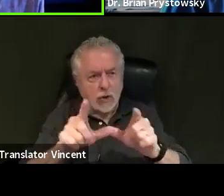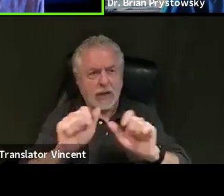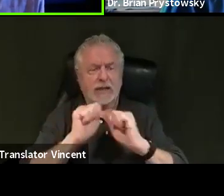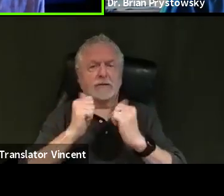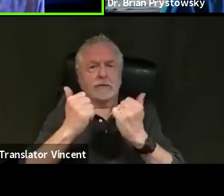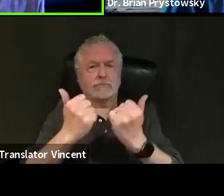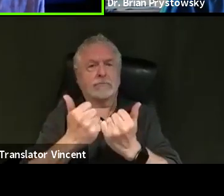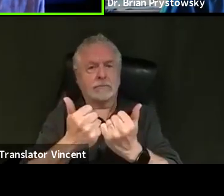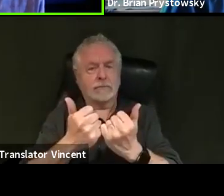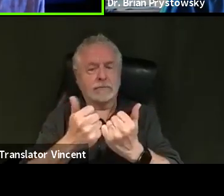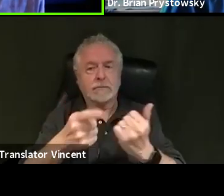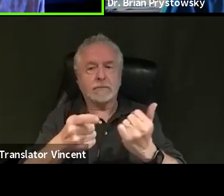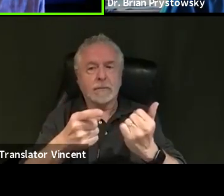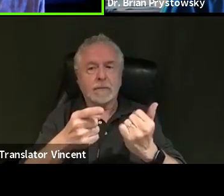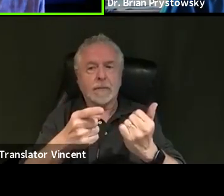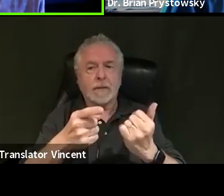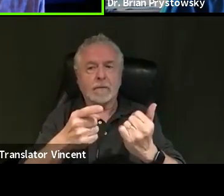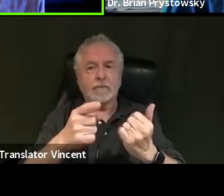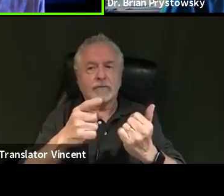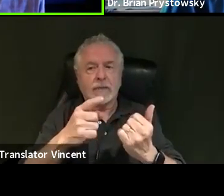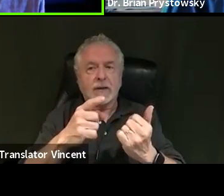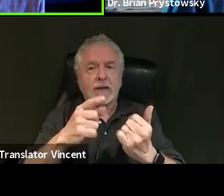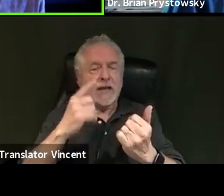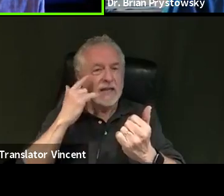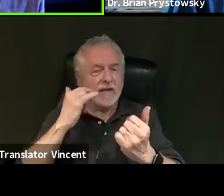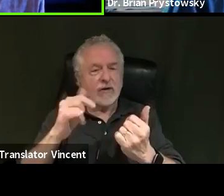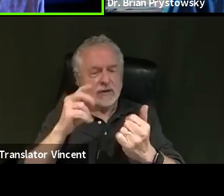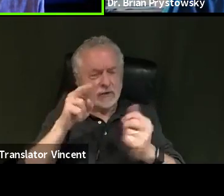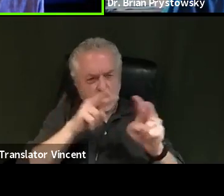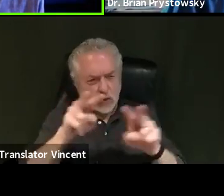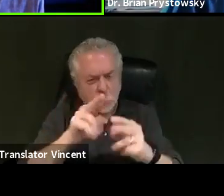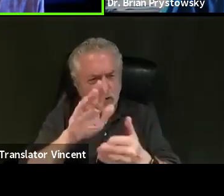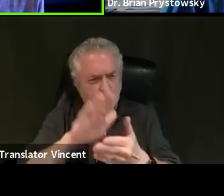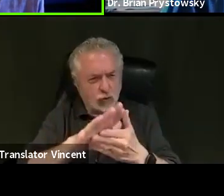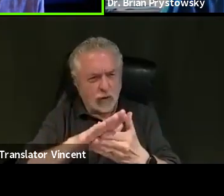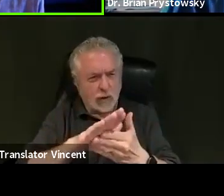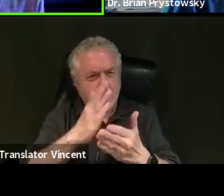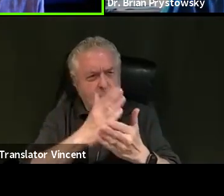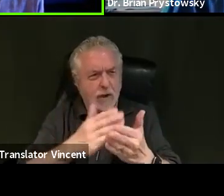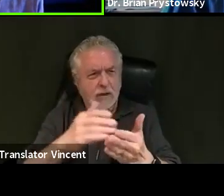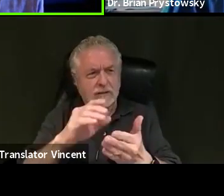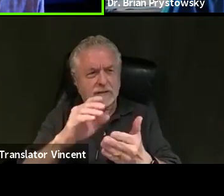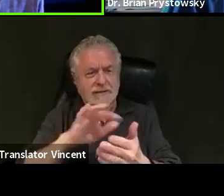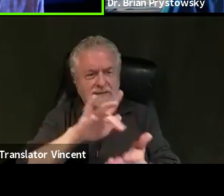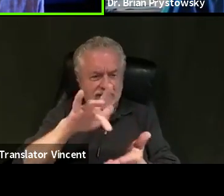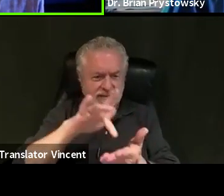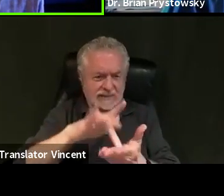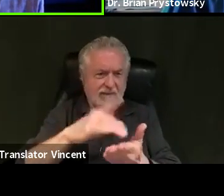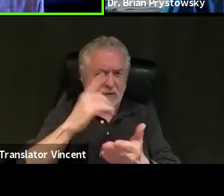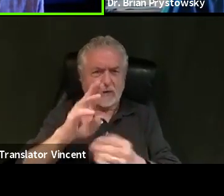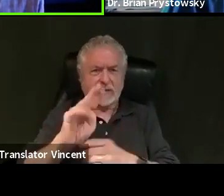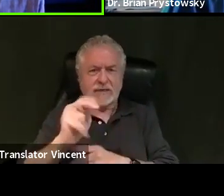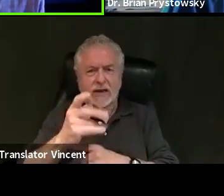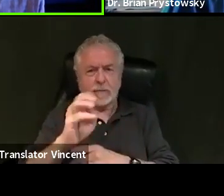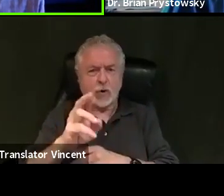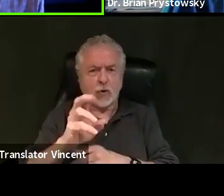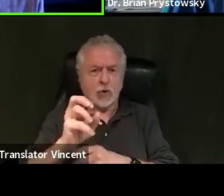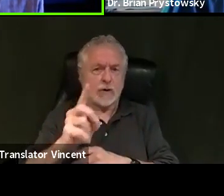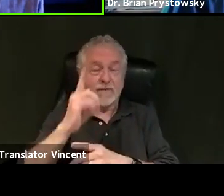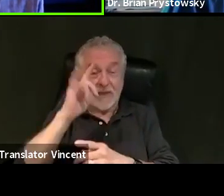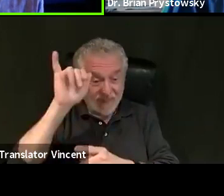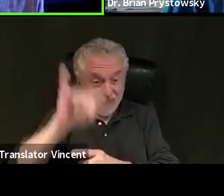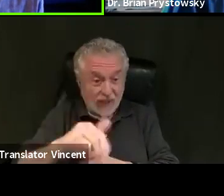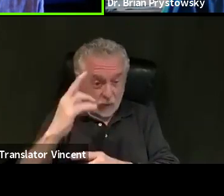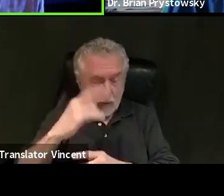agency. The state of California has looked at schools as part of the civic center for the neighborhood. And because of that,